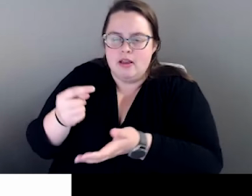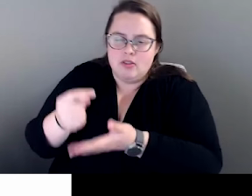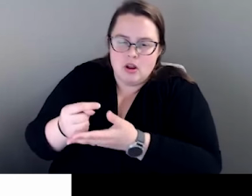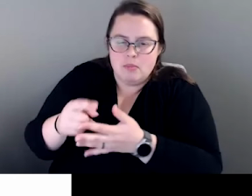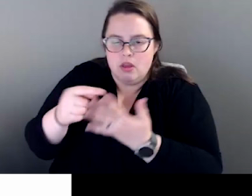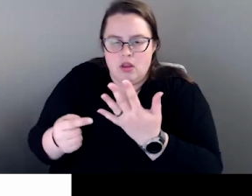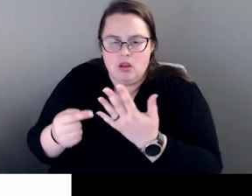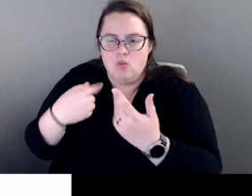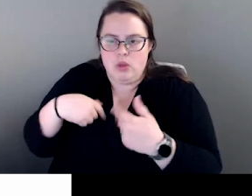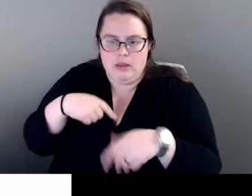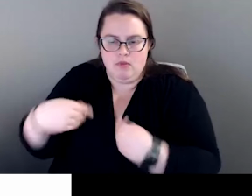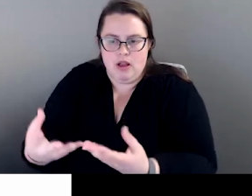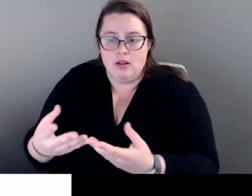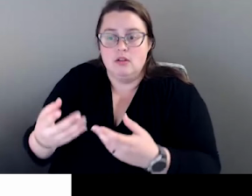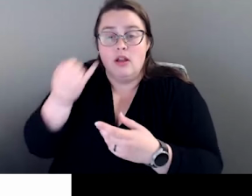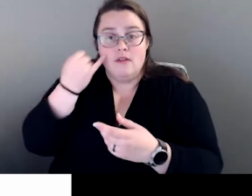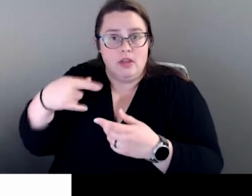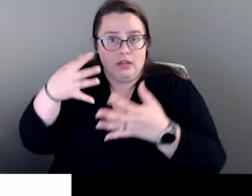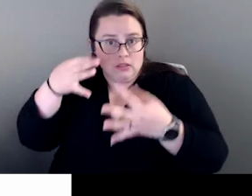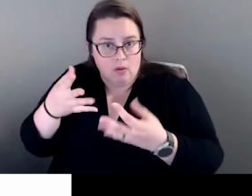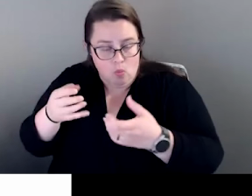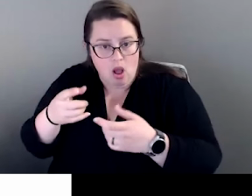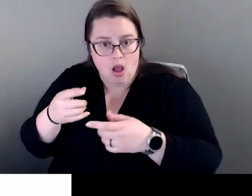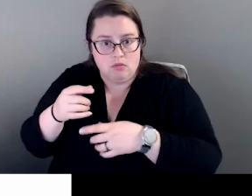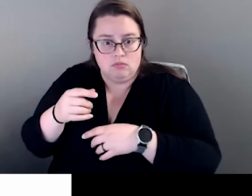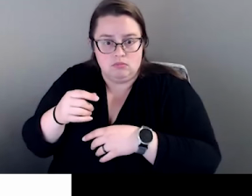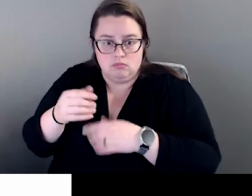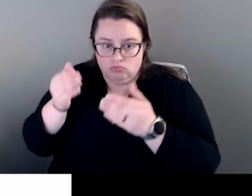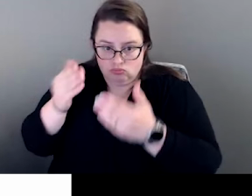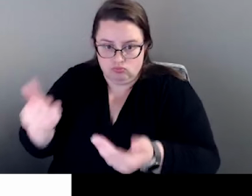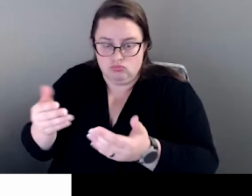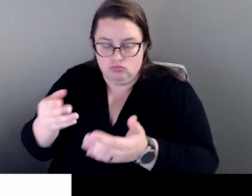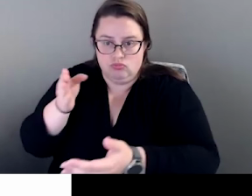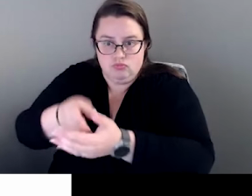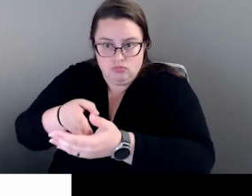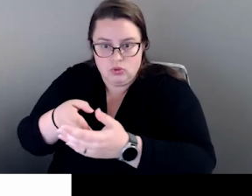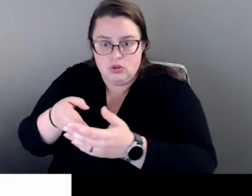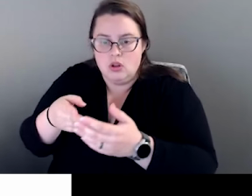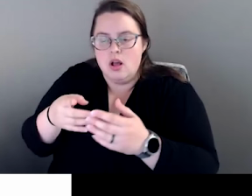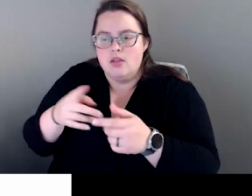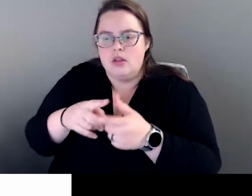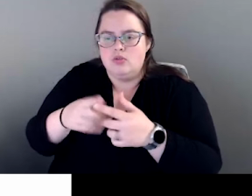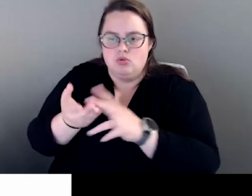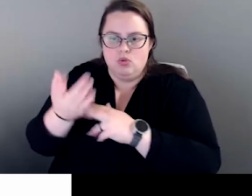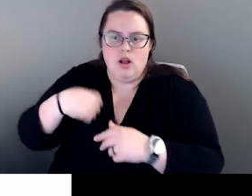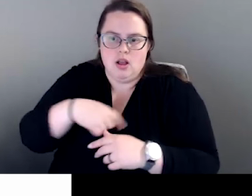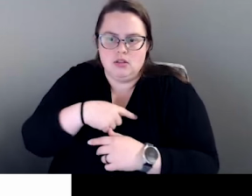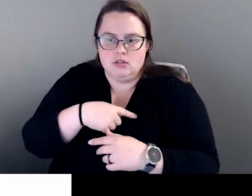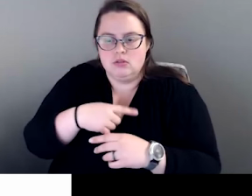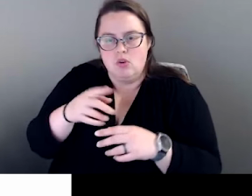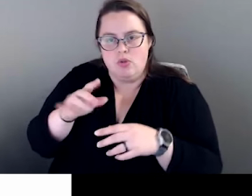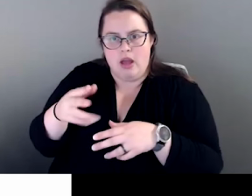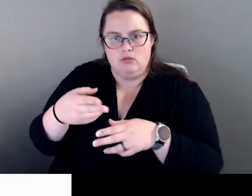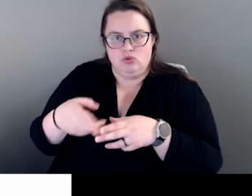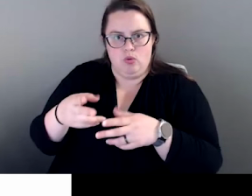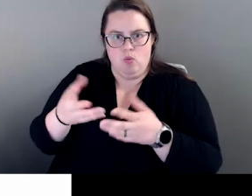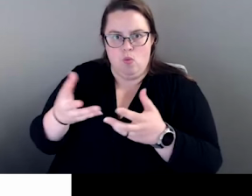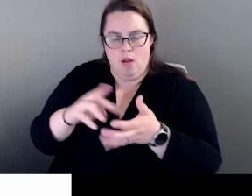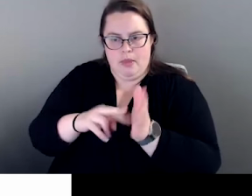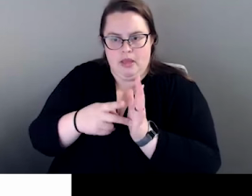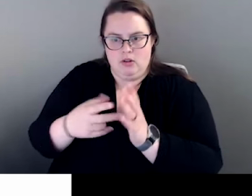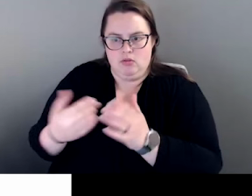case, then obviously it would go through us. And so that is, in short, what a responsible employee is and your duties